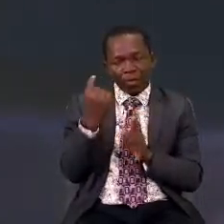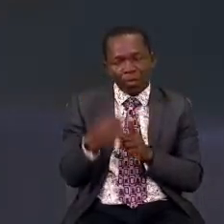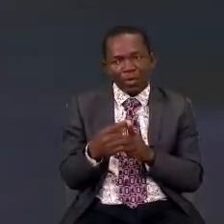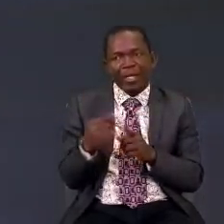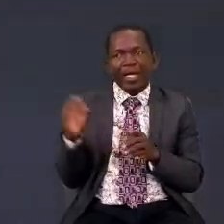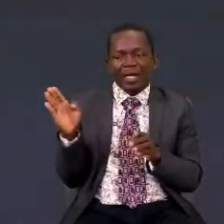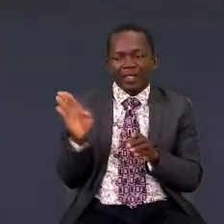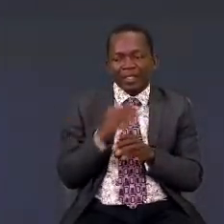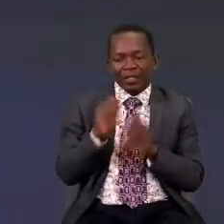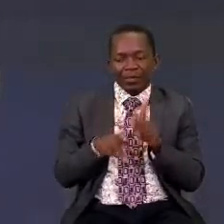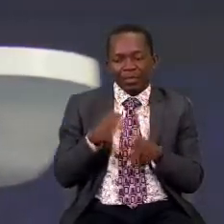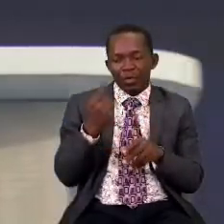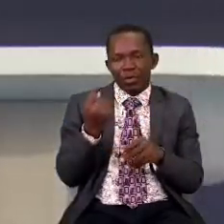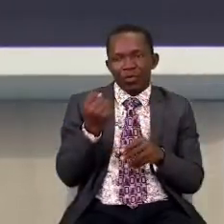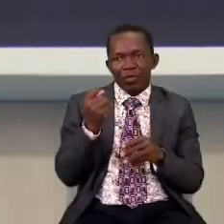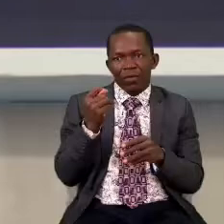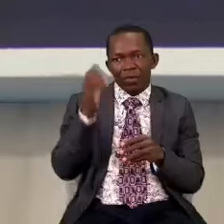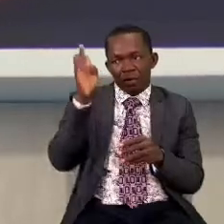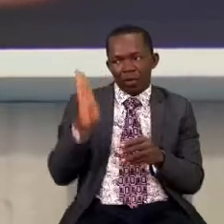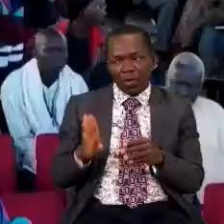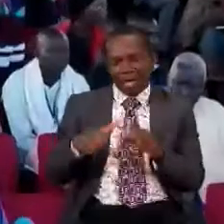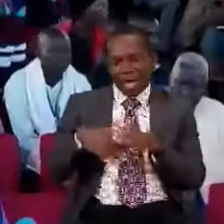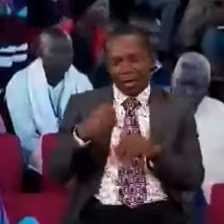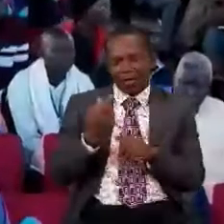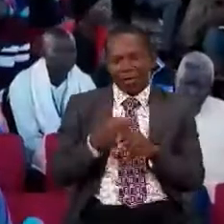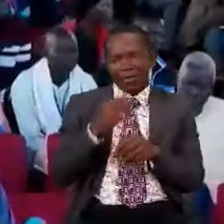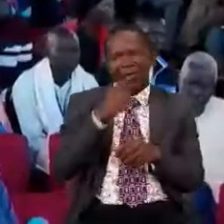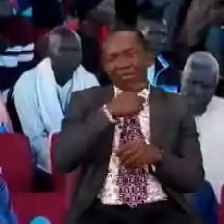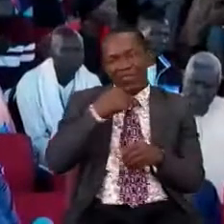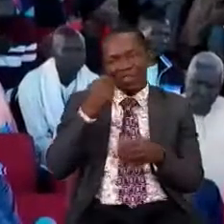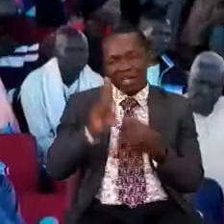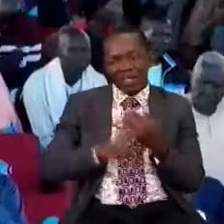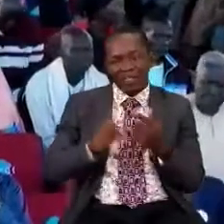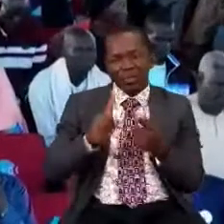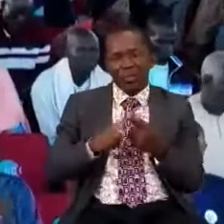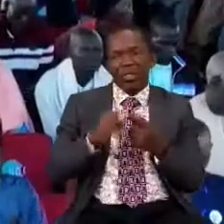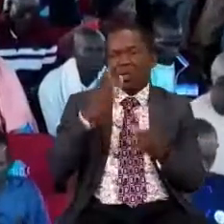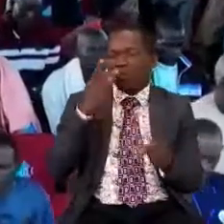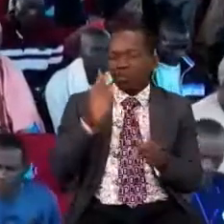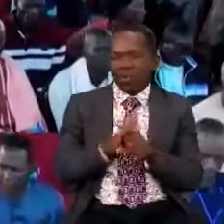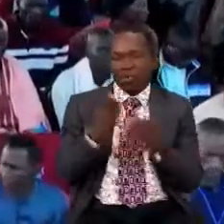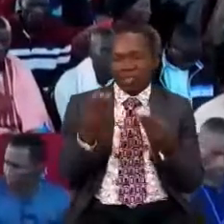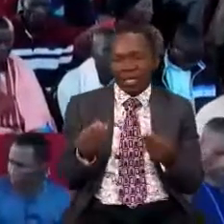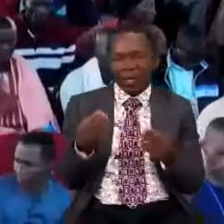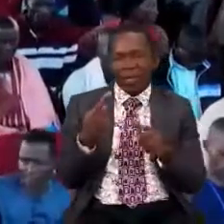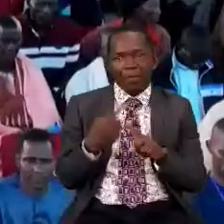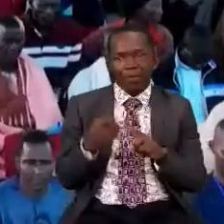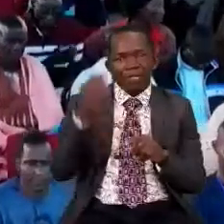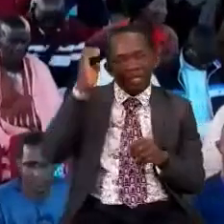But he wanted the voice of God to speak unto him, and he waited. And it